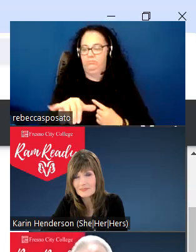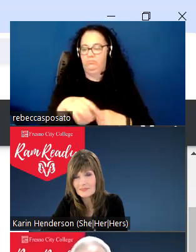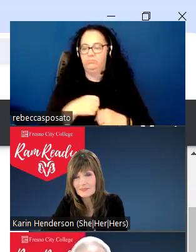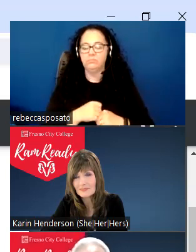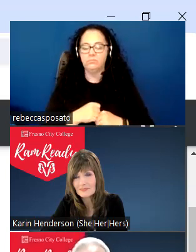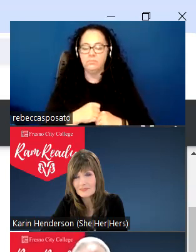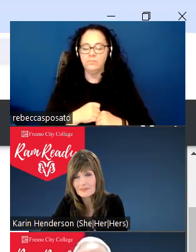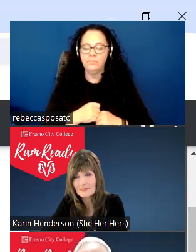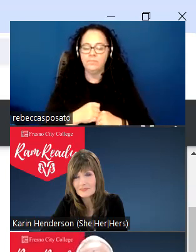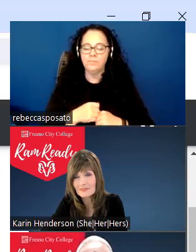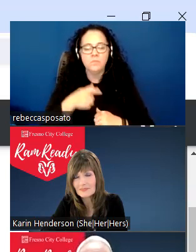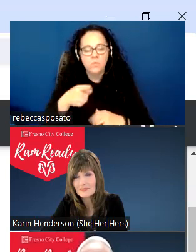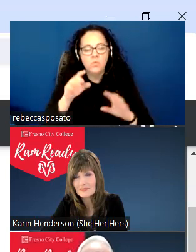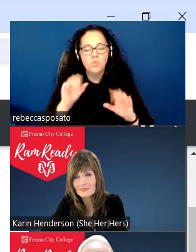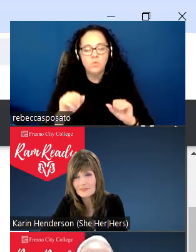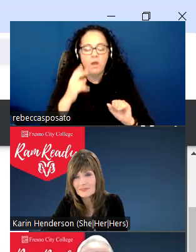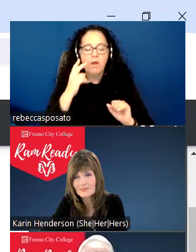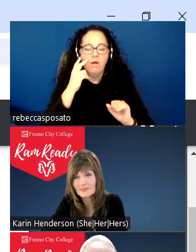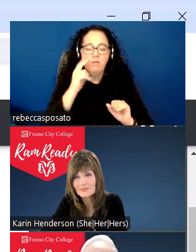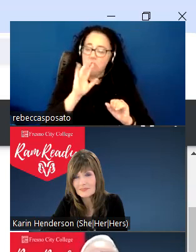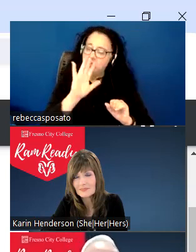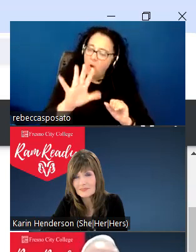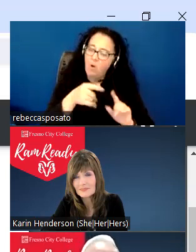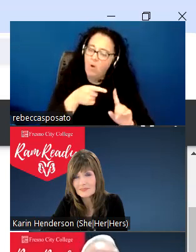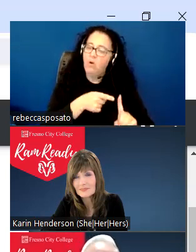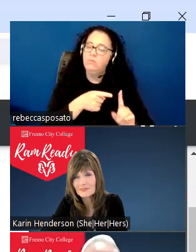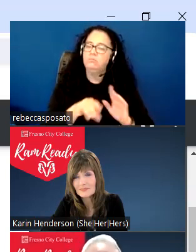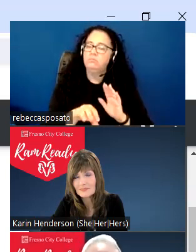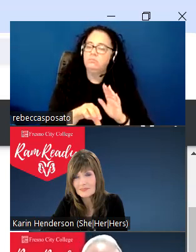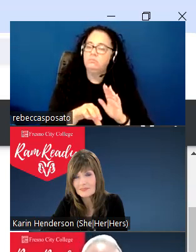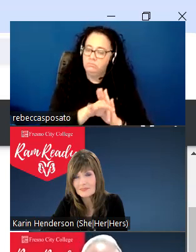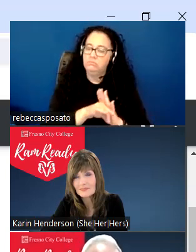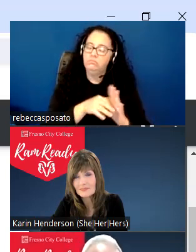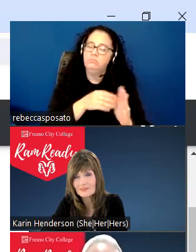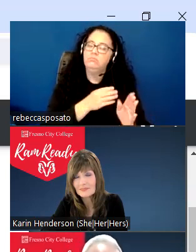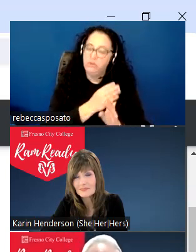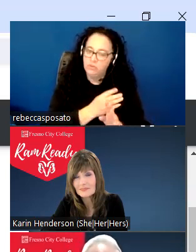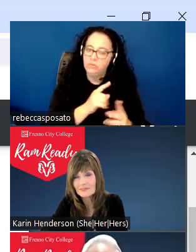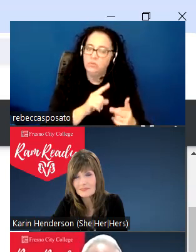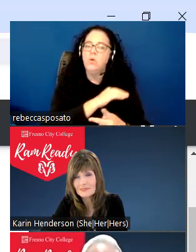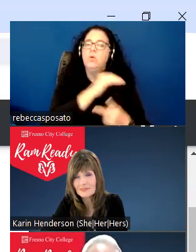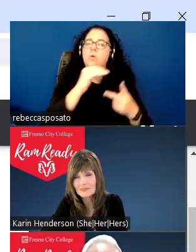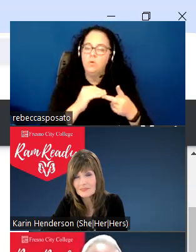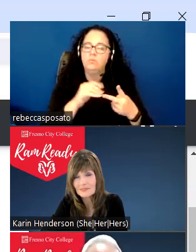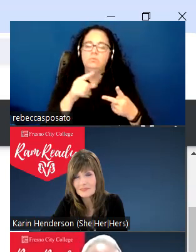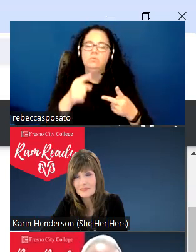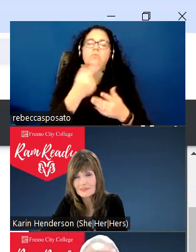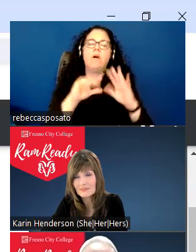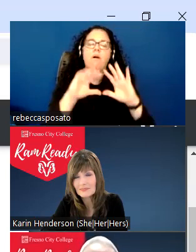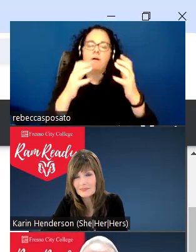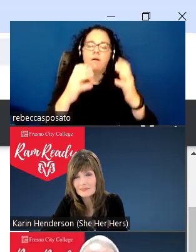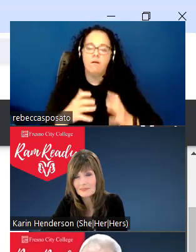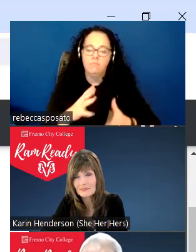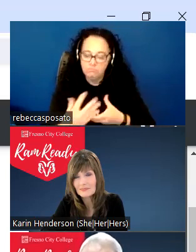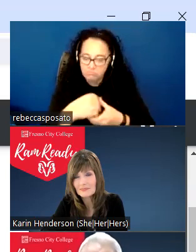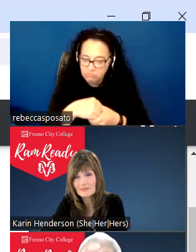it's, you can look at your major, then look at the classes that are the package of this major,